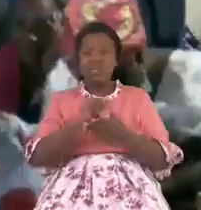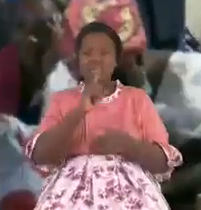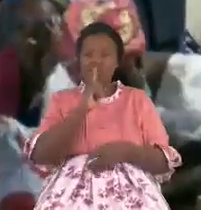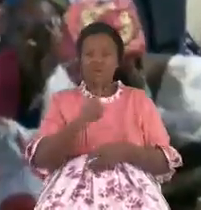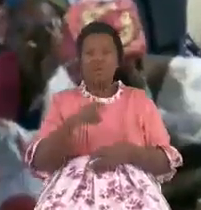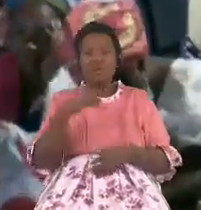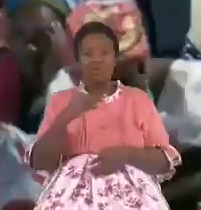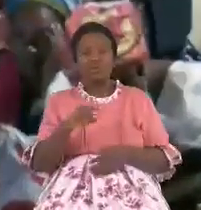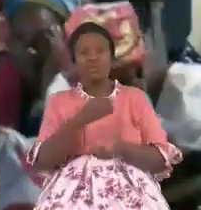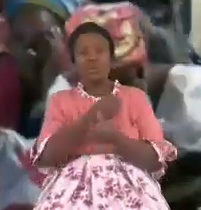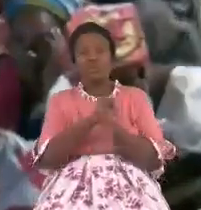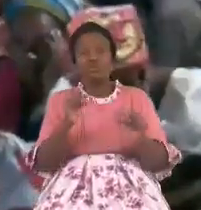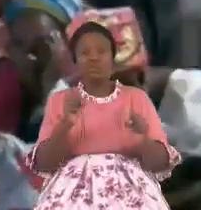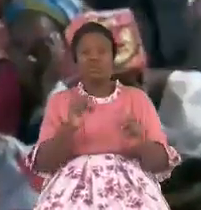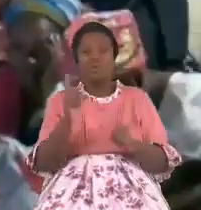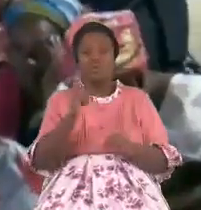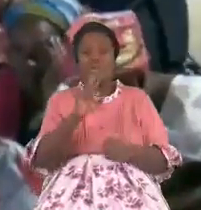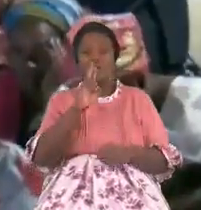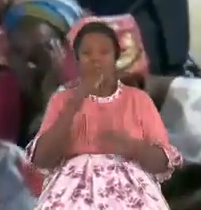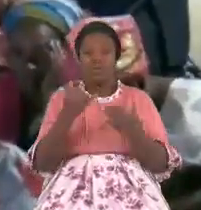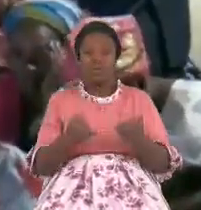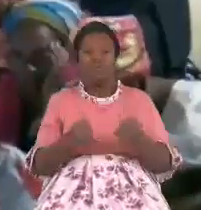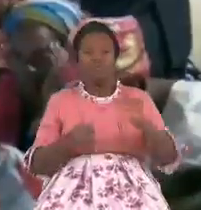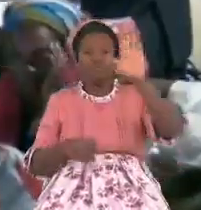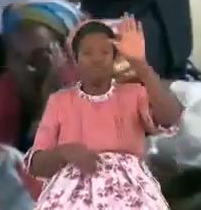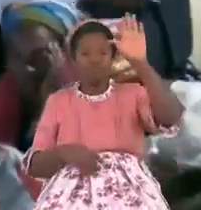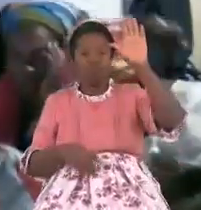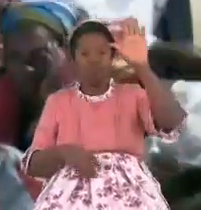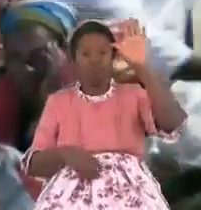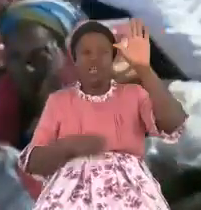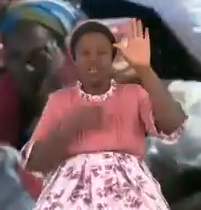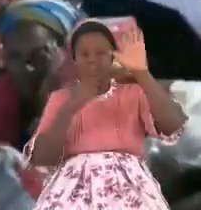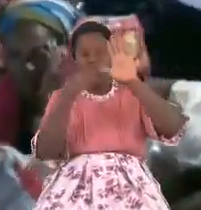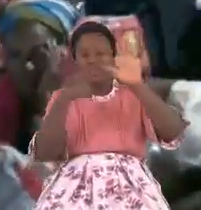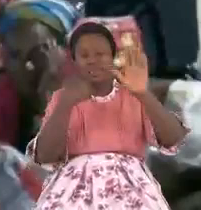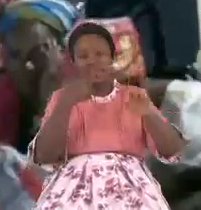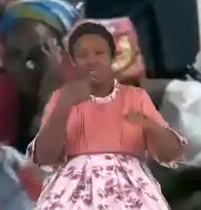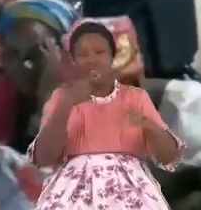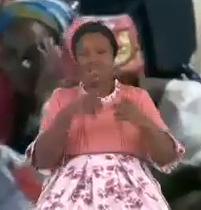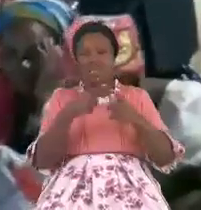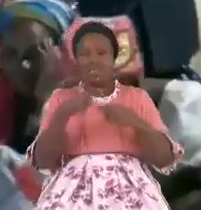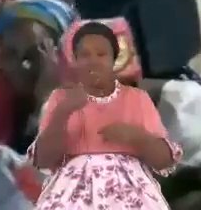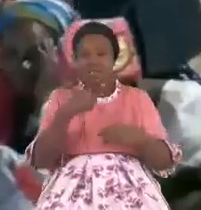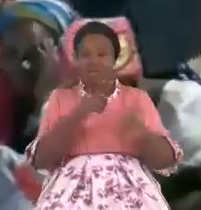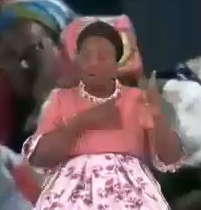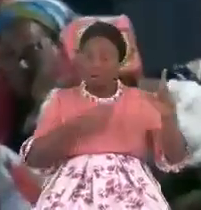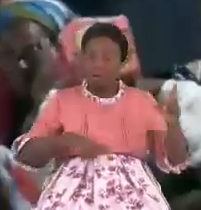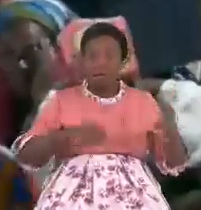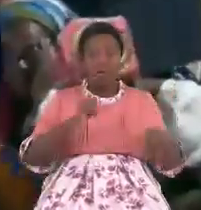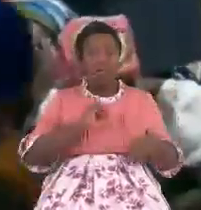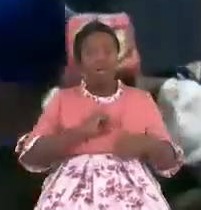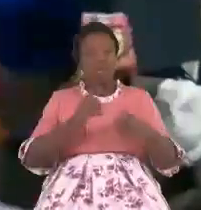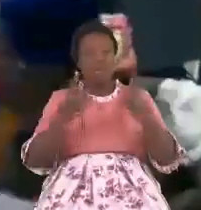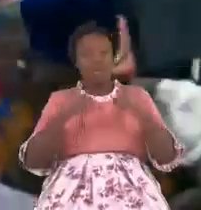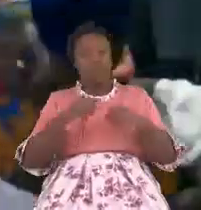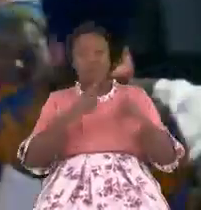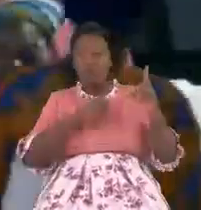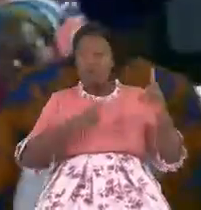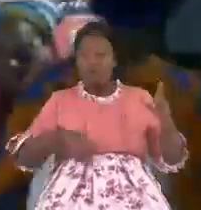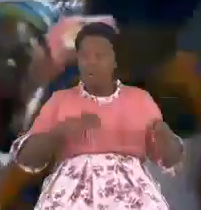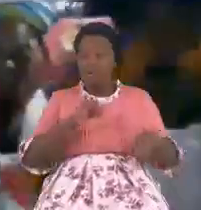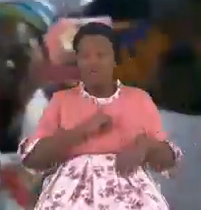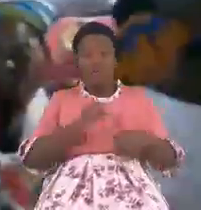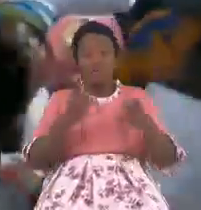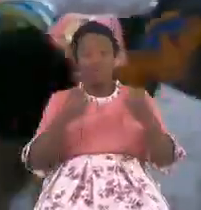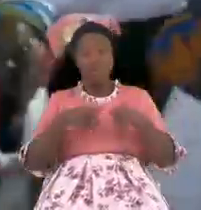salvation where you risk up that hand and say lord i come lord i come let there be a